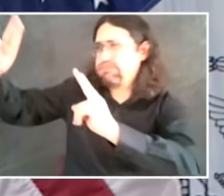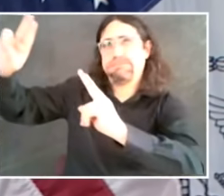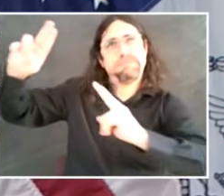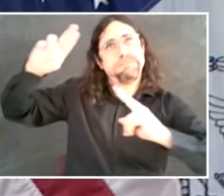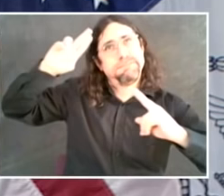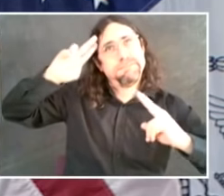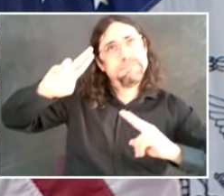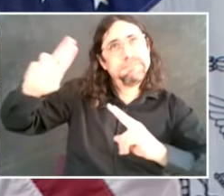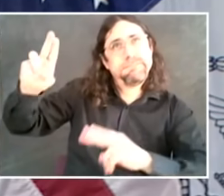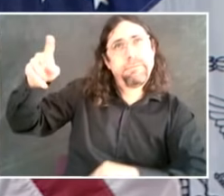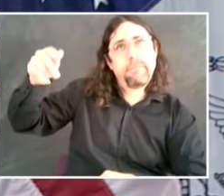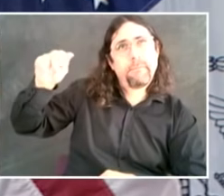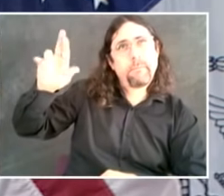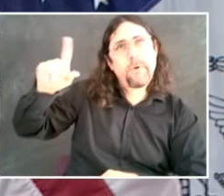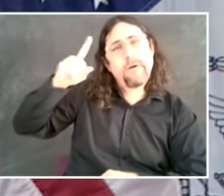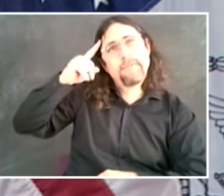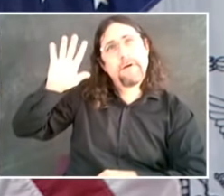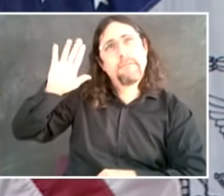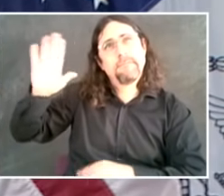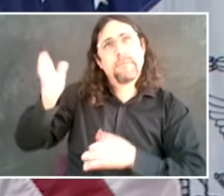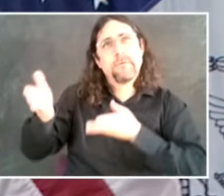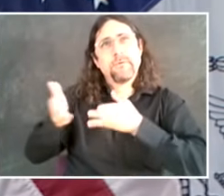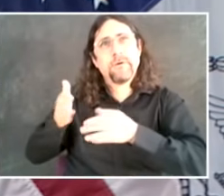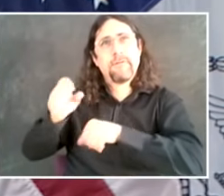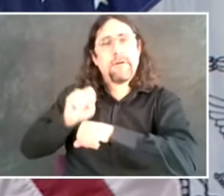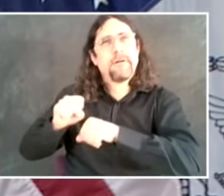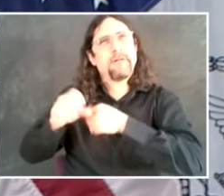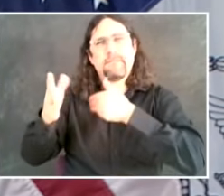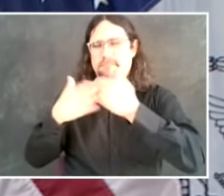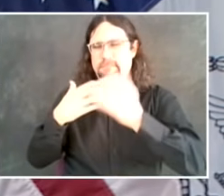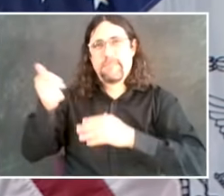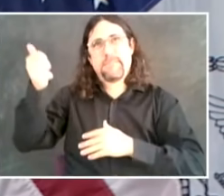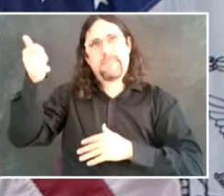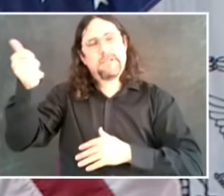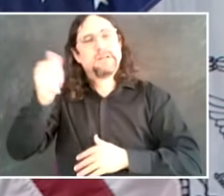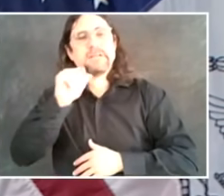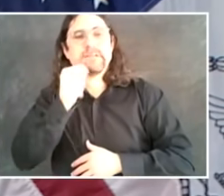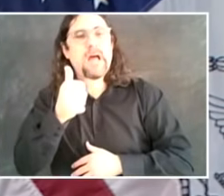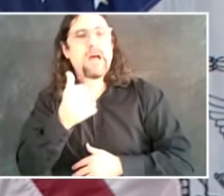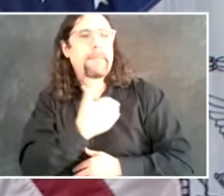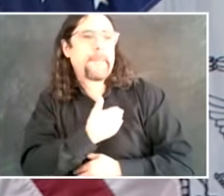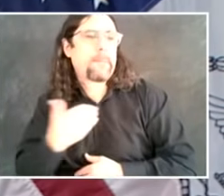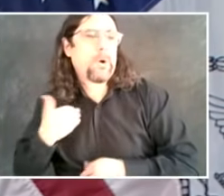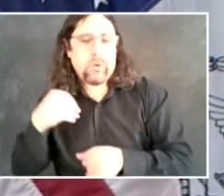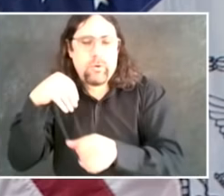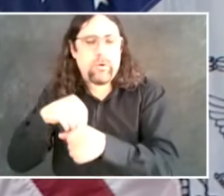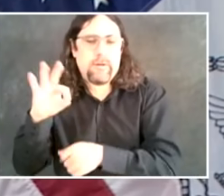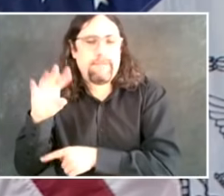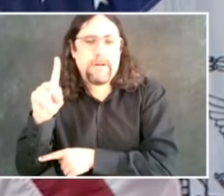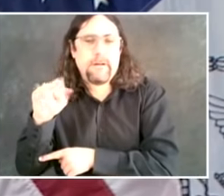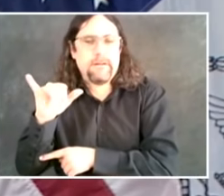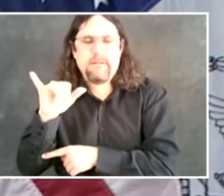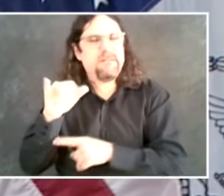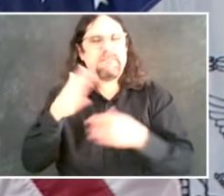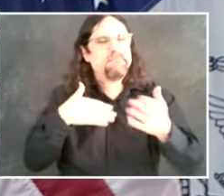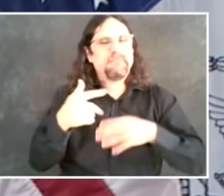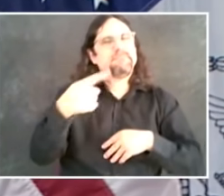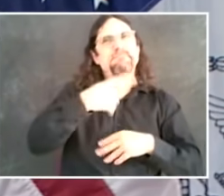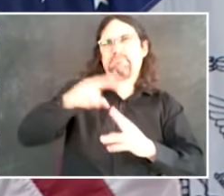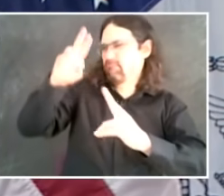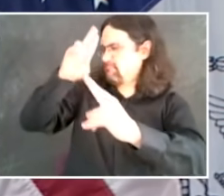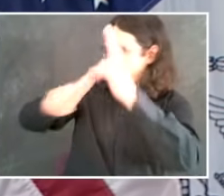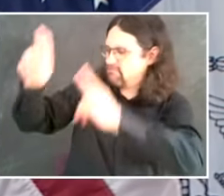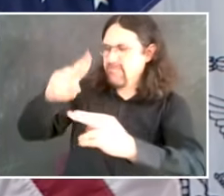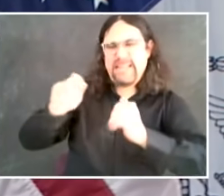who didn't come from here and was only here a short time, but gave to New York City so much. And all of our